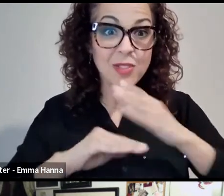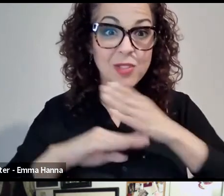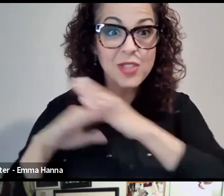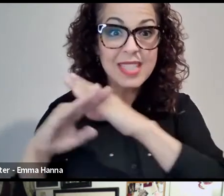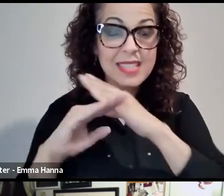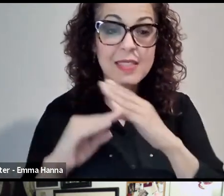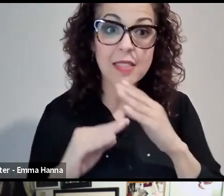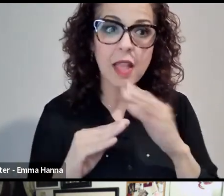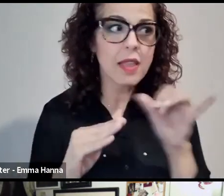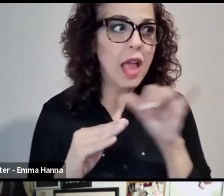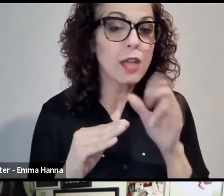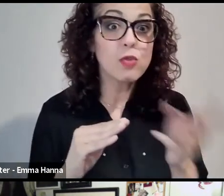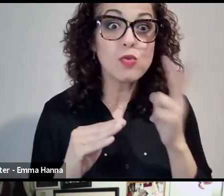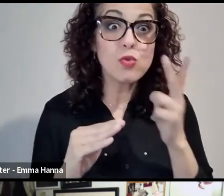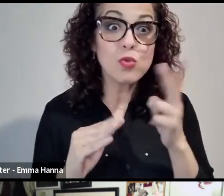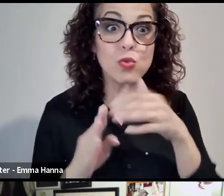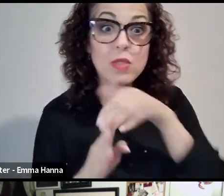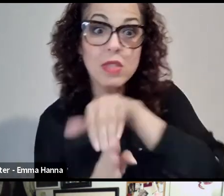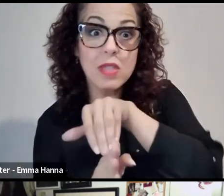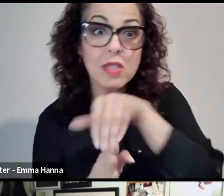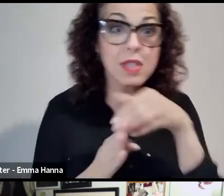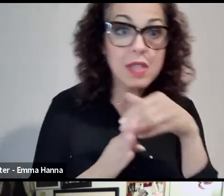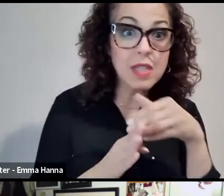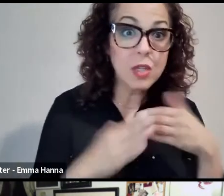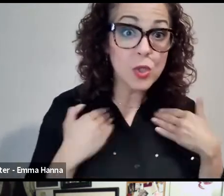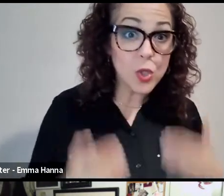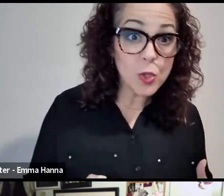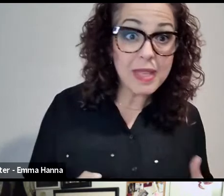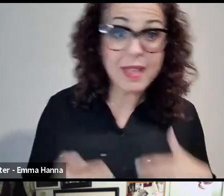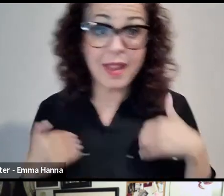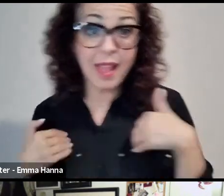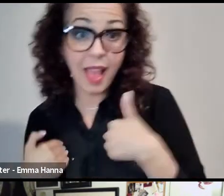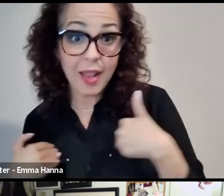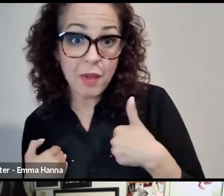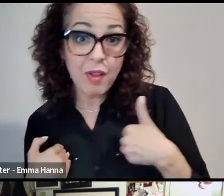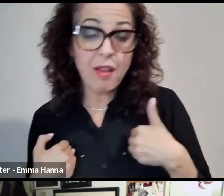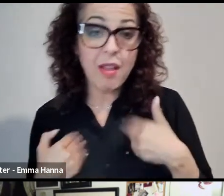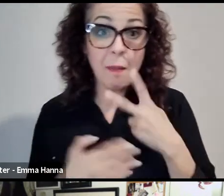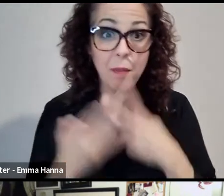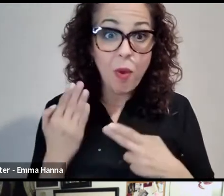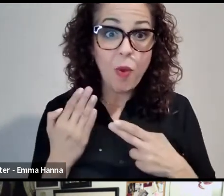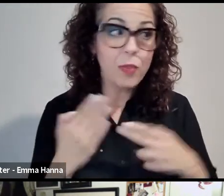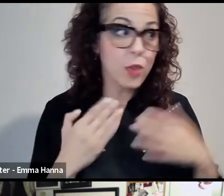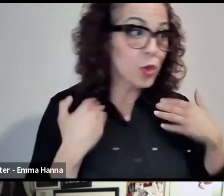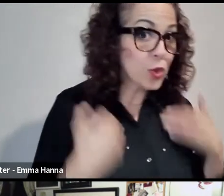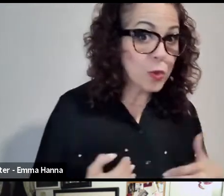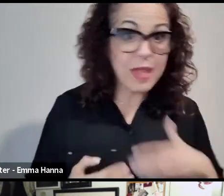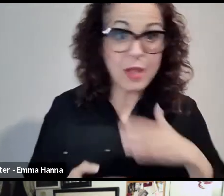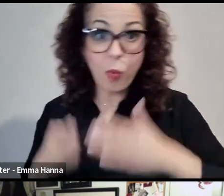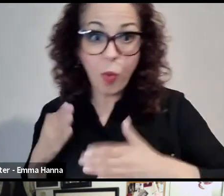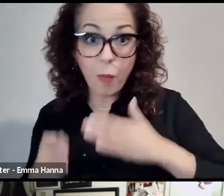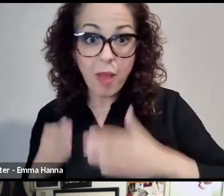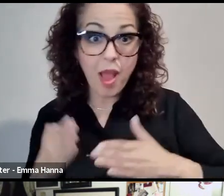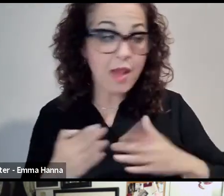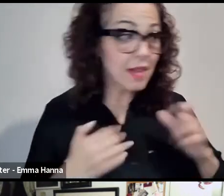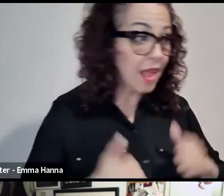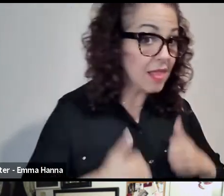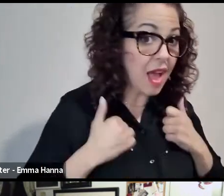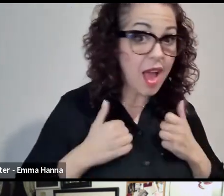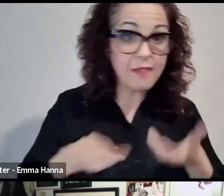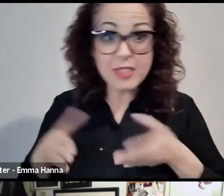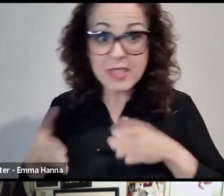states, like human, animal, human, robot, life, alive or dead,